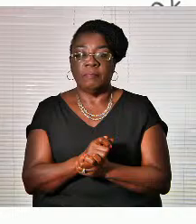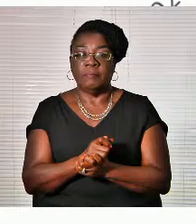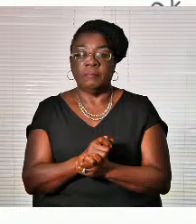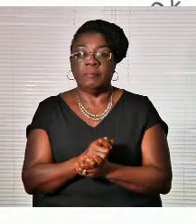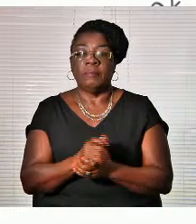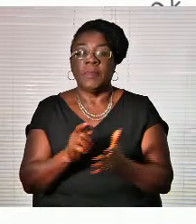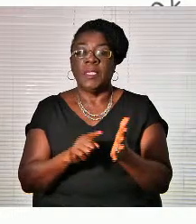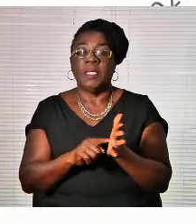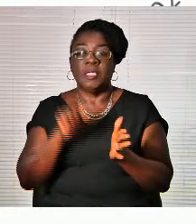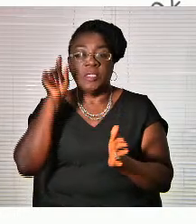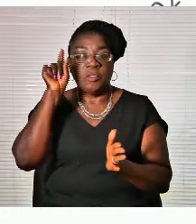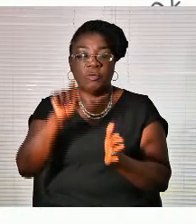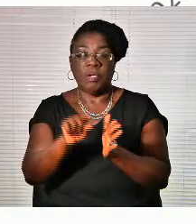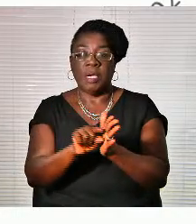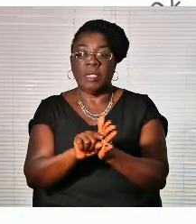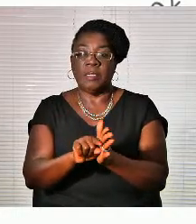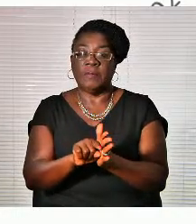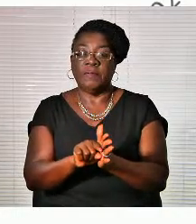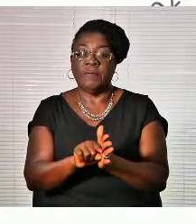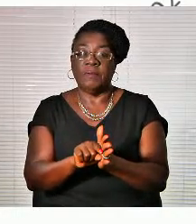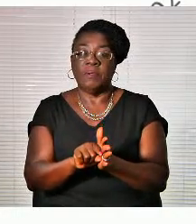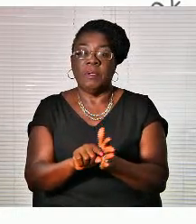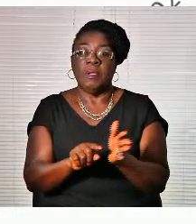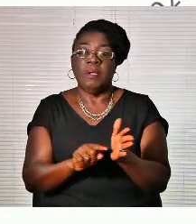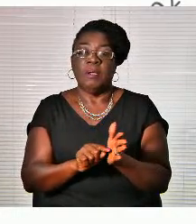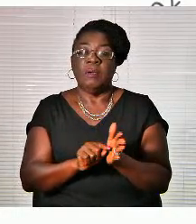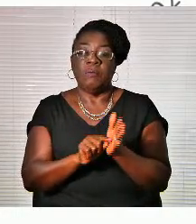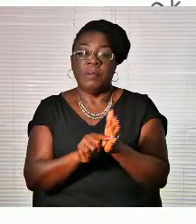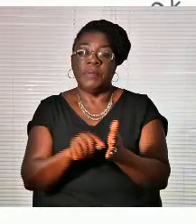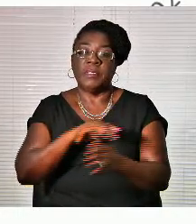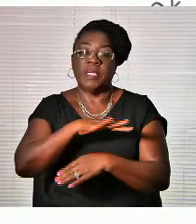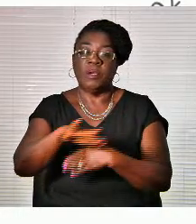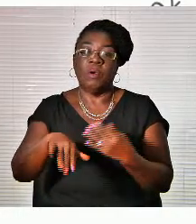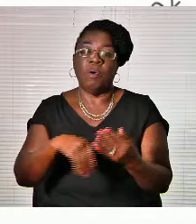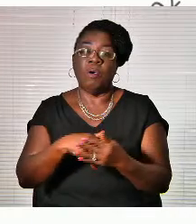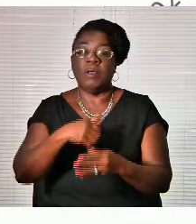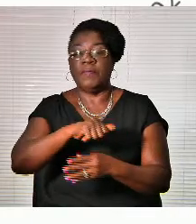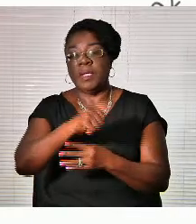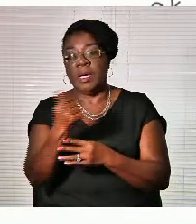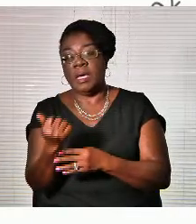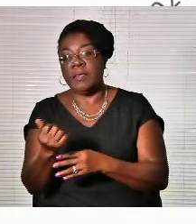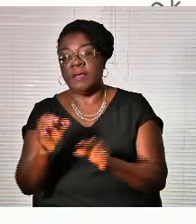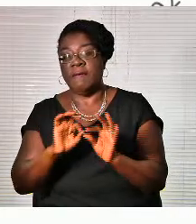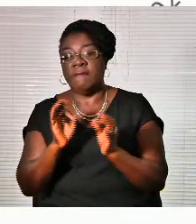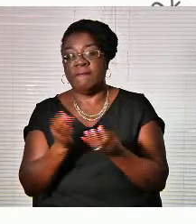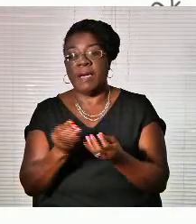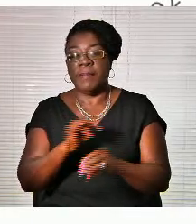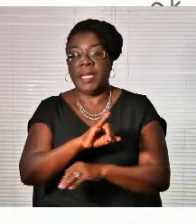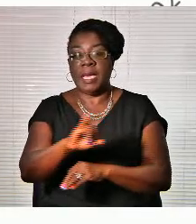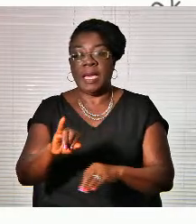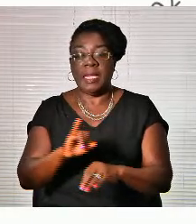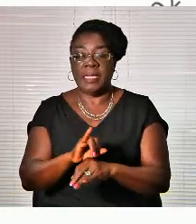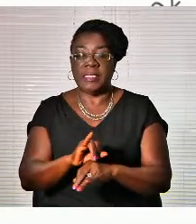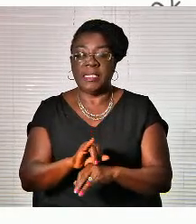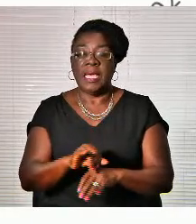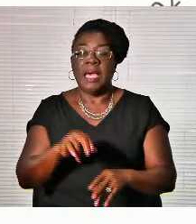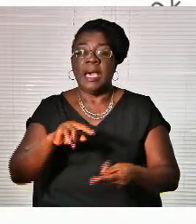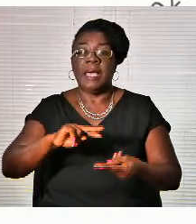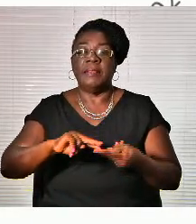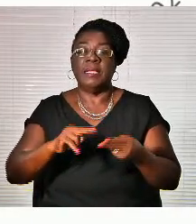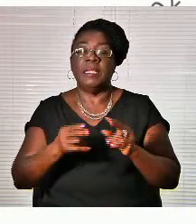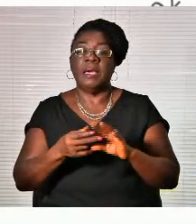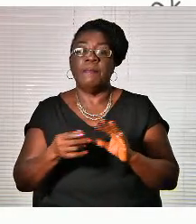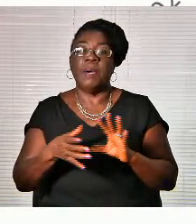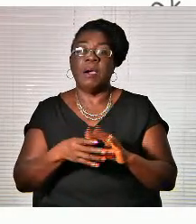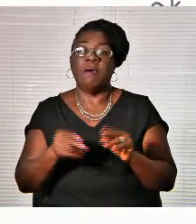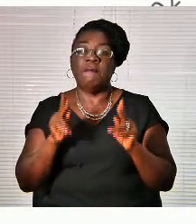This graph represents all of our other family islands, and the numbers of cases we see on